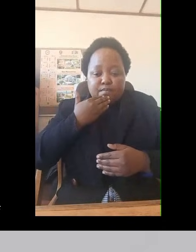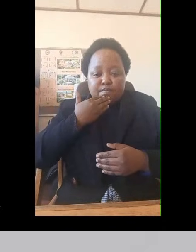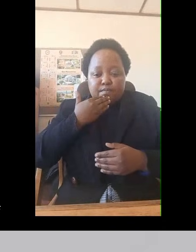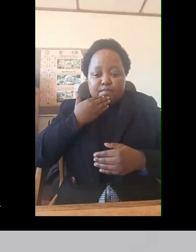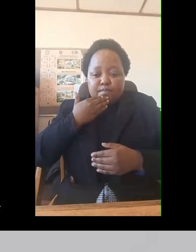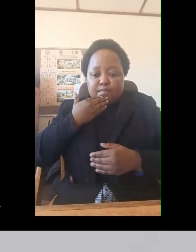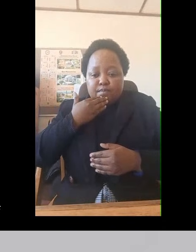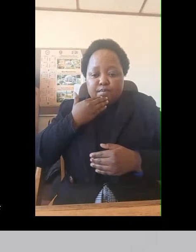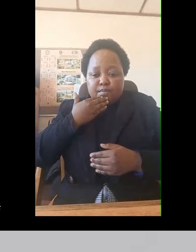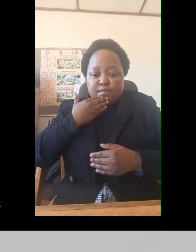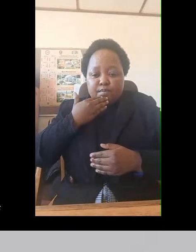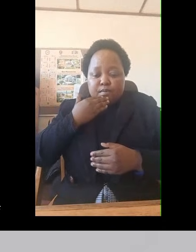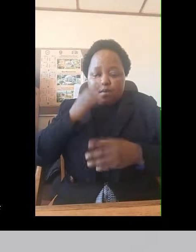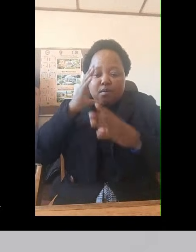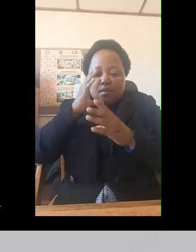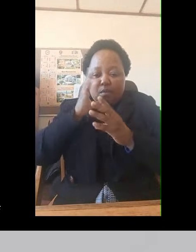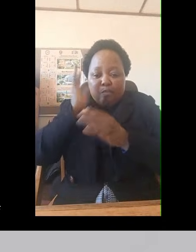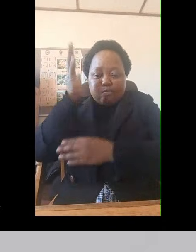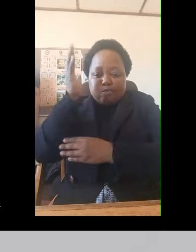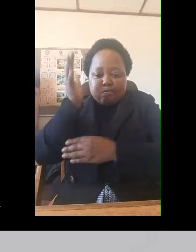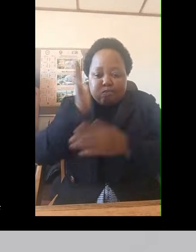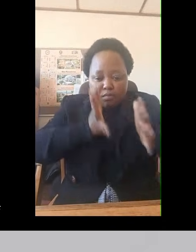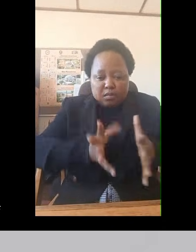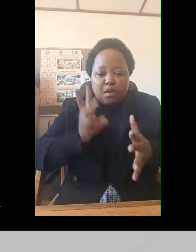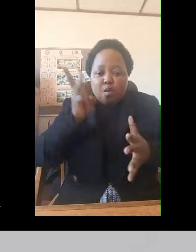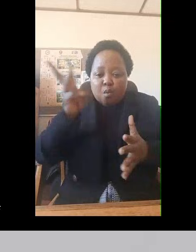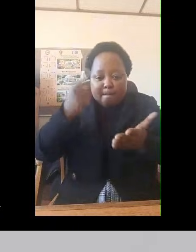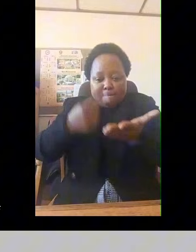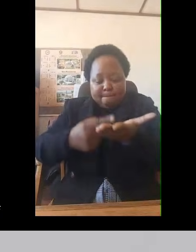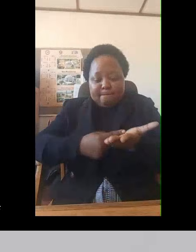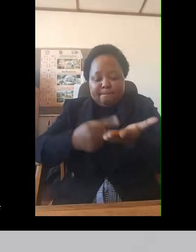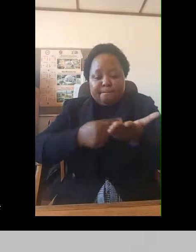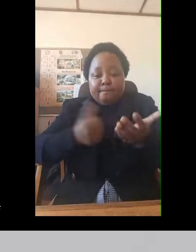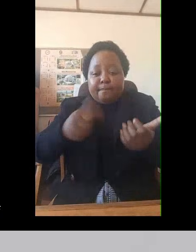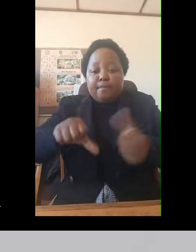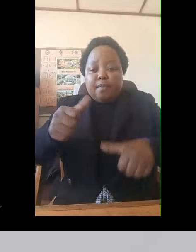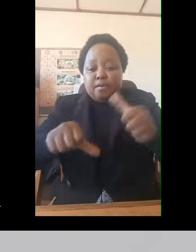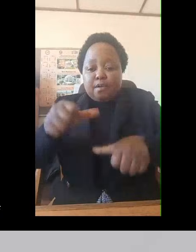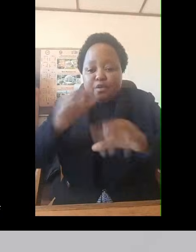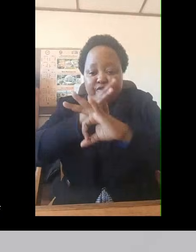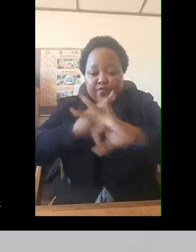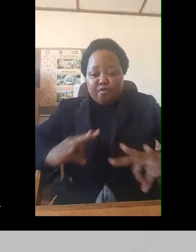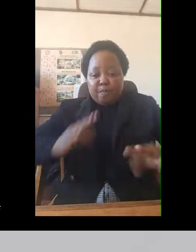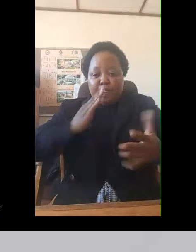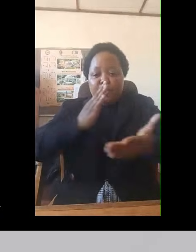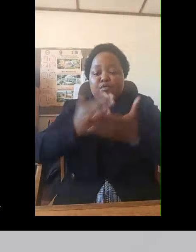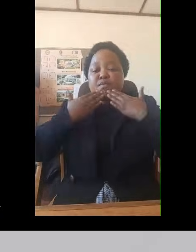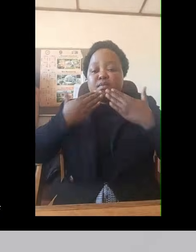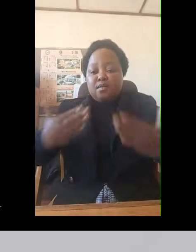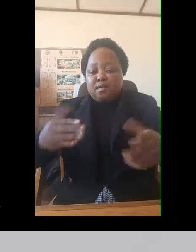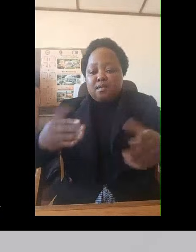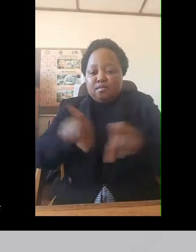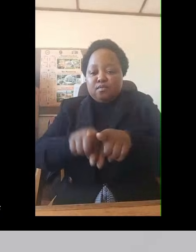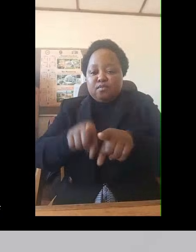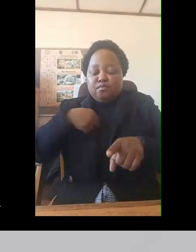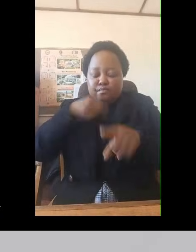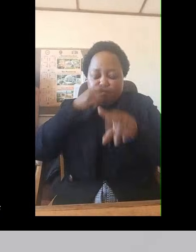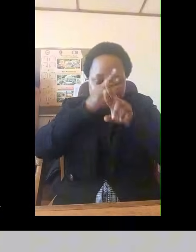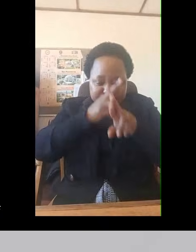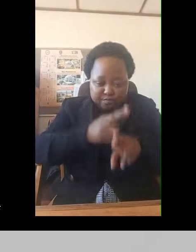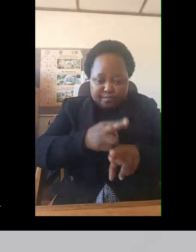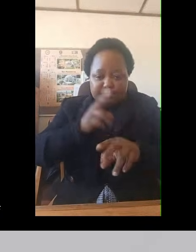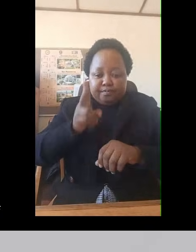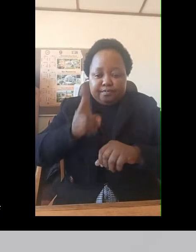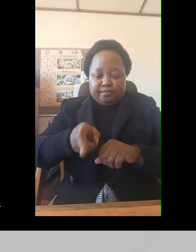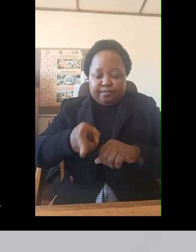participating in this fora. They are very much welcome, and I pass due respect. Government